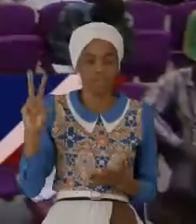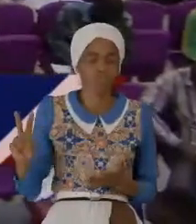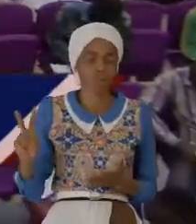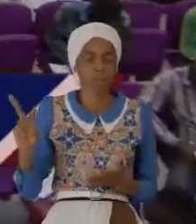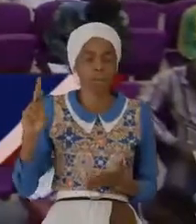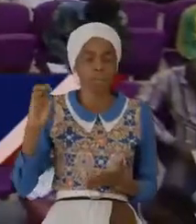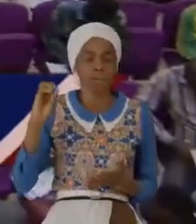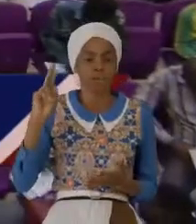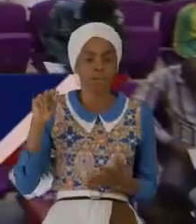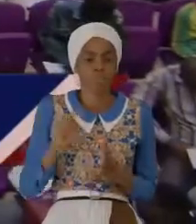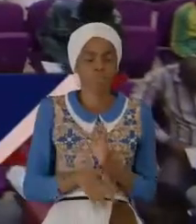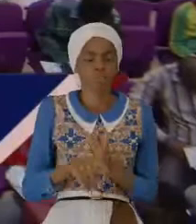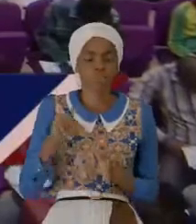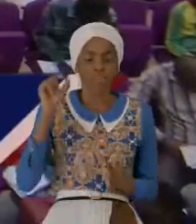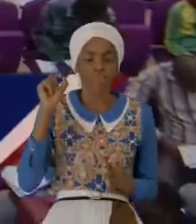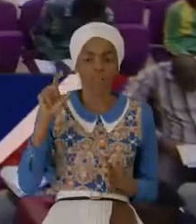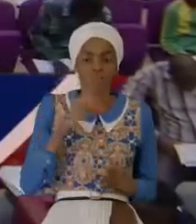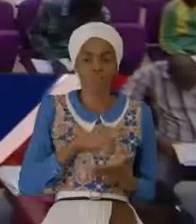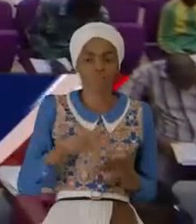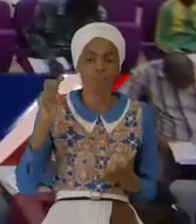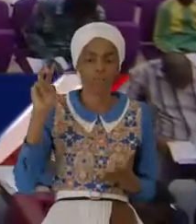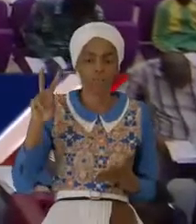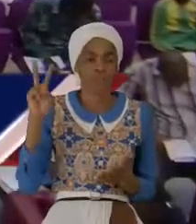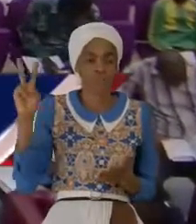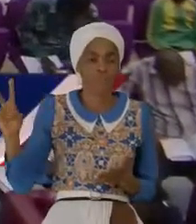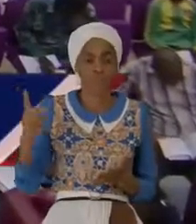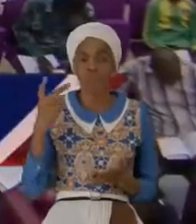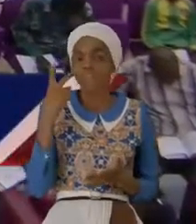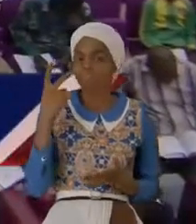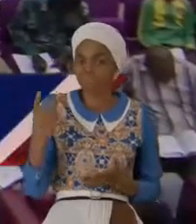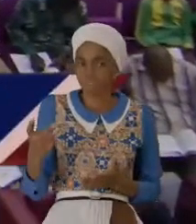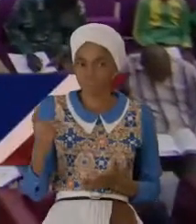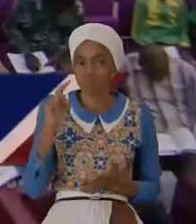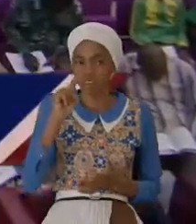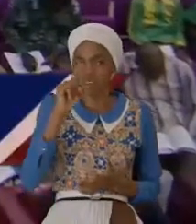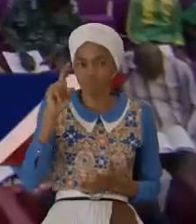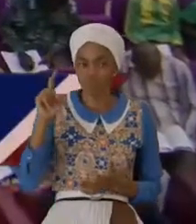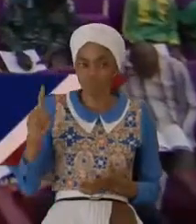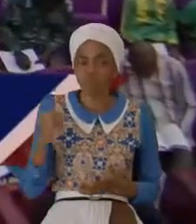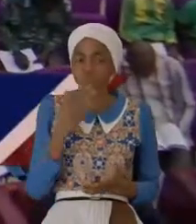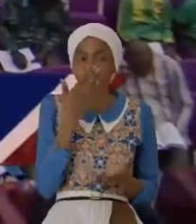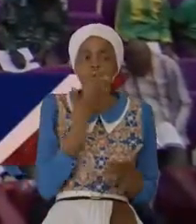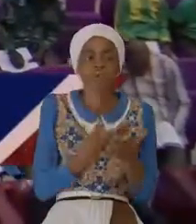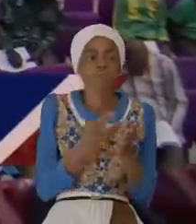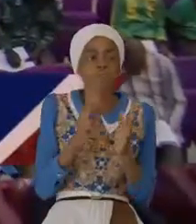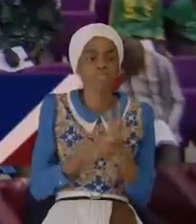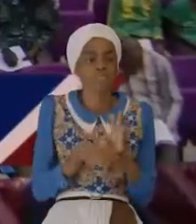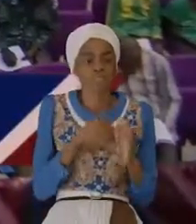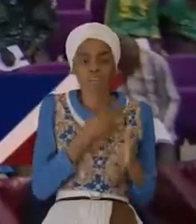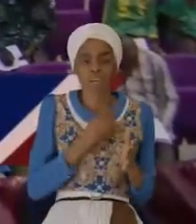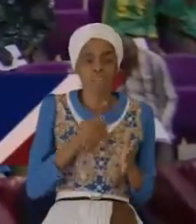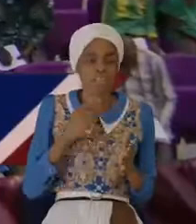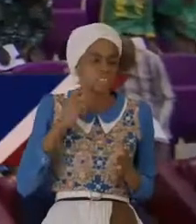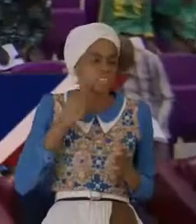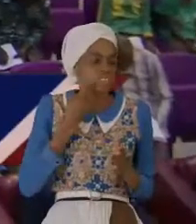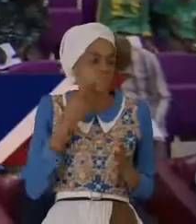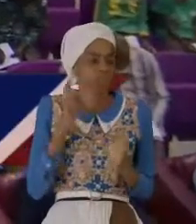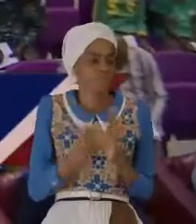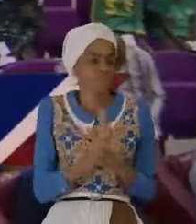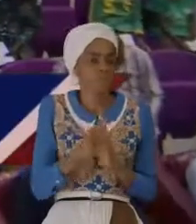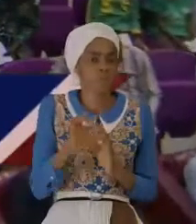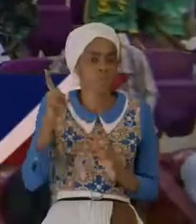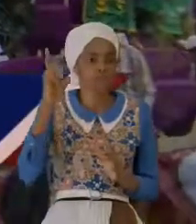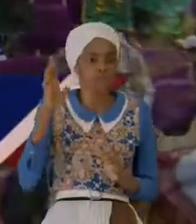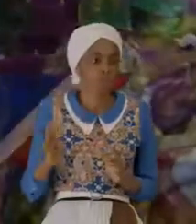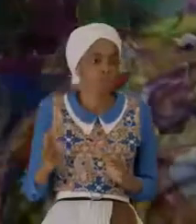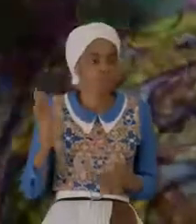11 verse 22 behold therefore the goodness and the severity of God